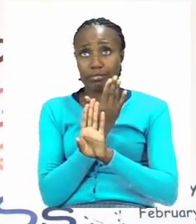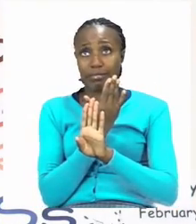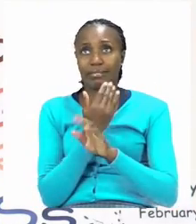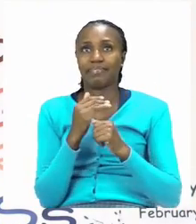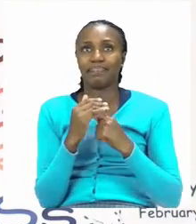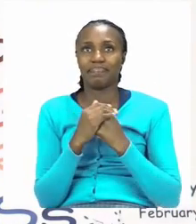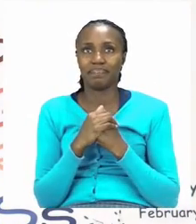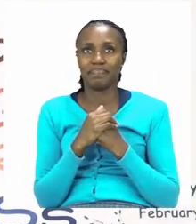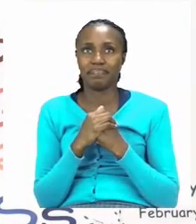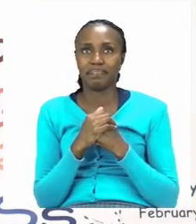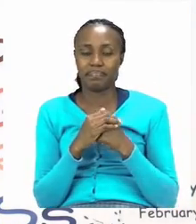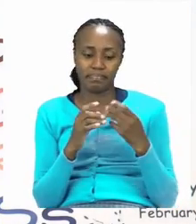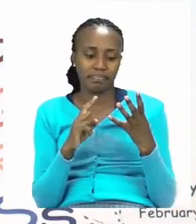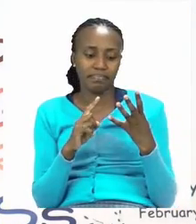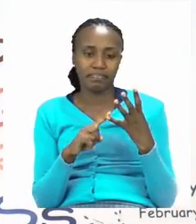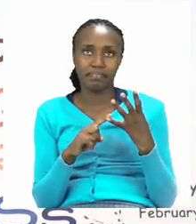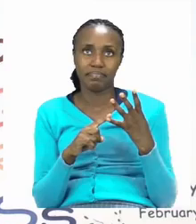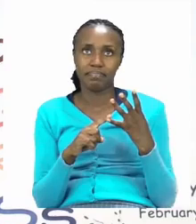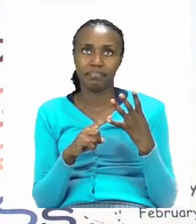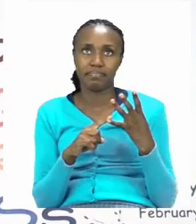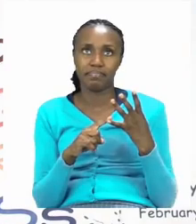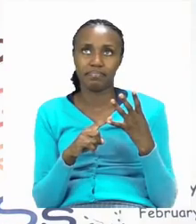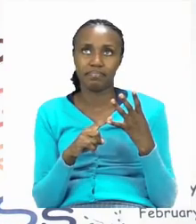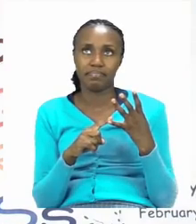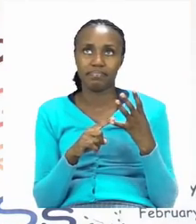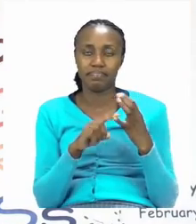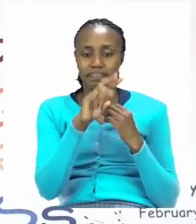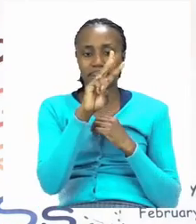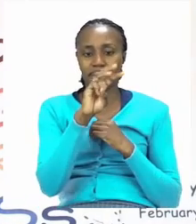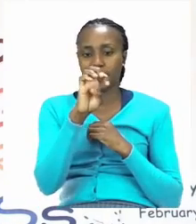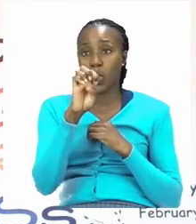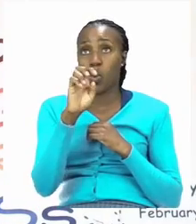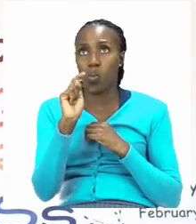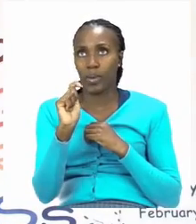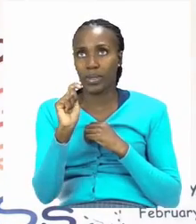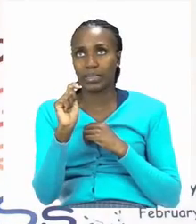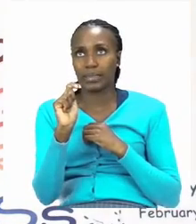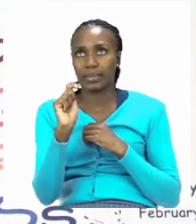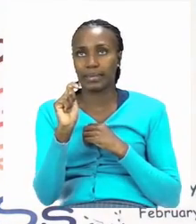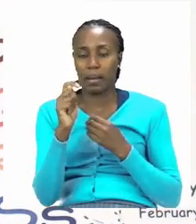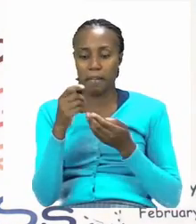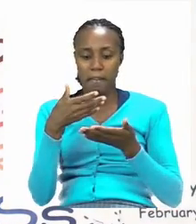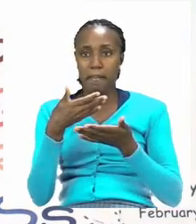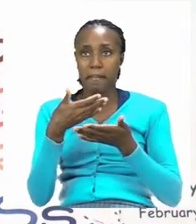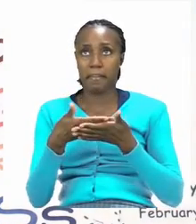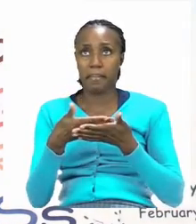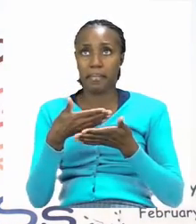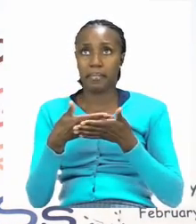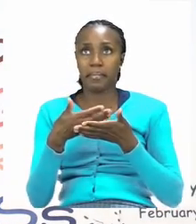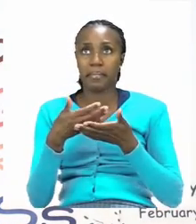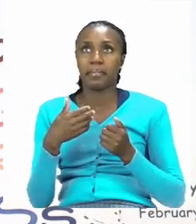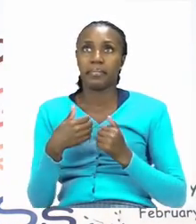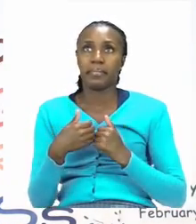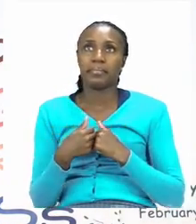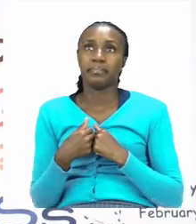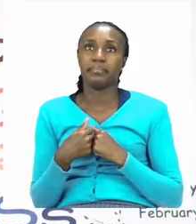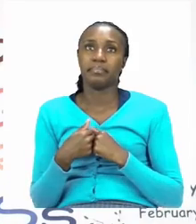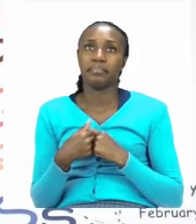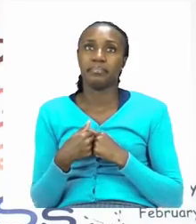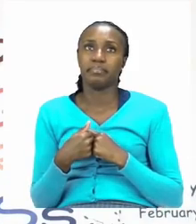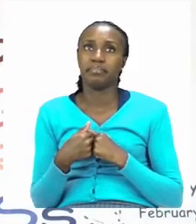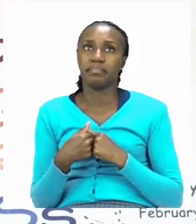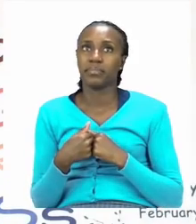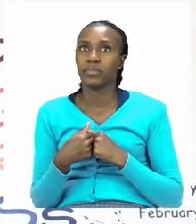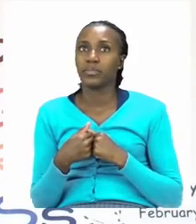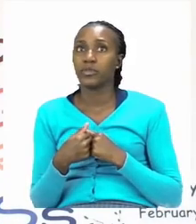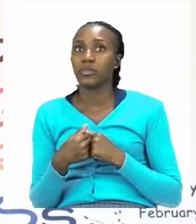wind. Then we have the word wet. Wet. Now, outside